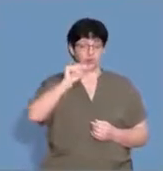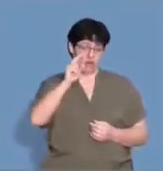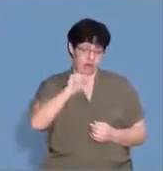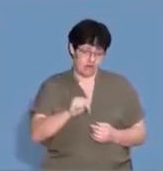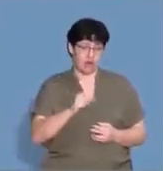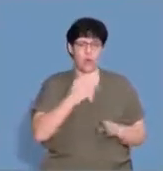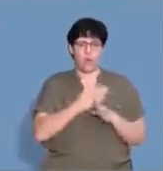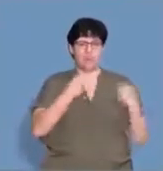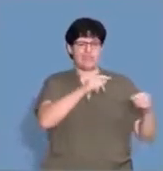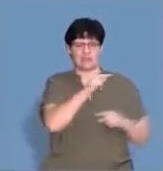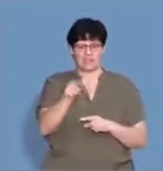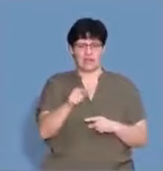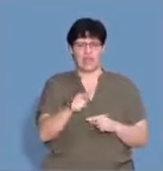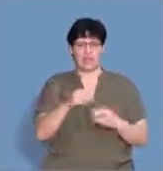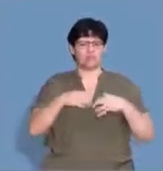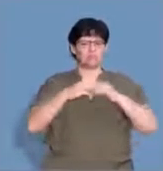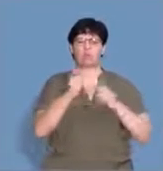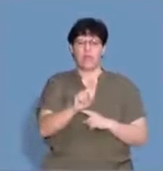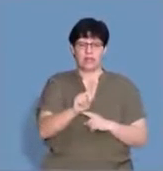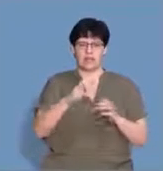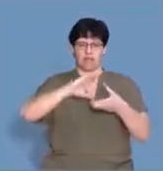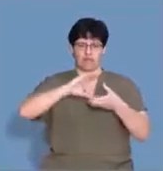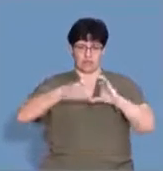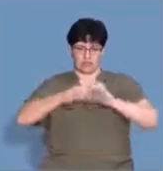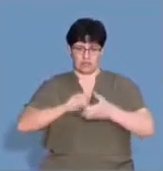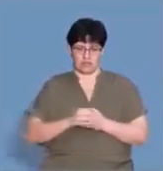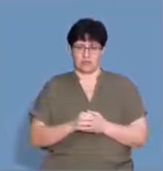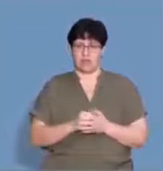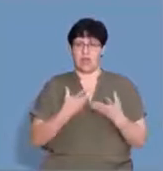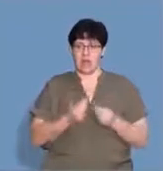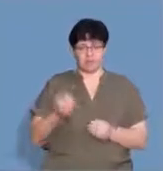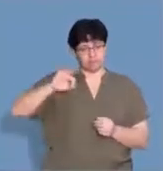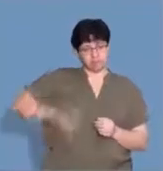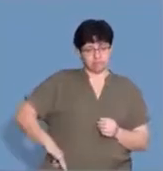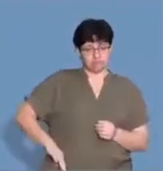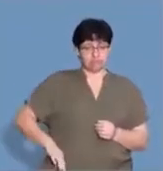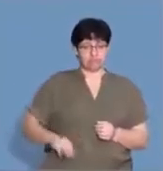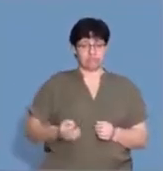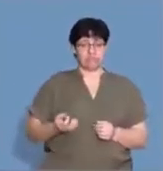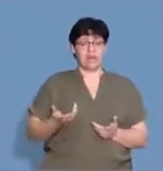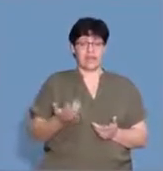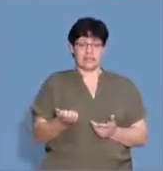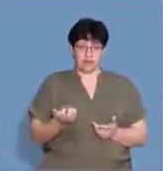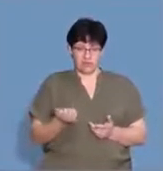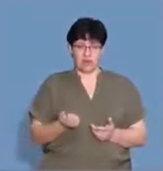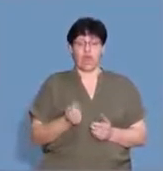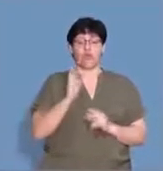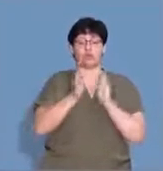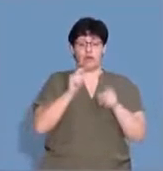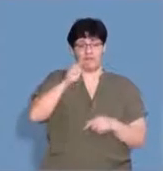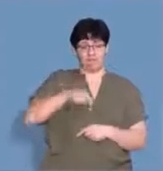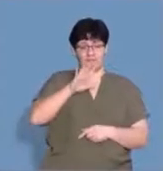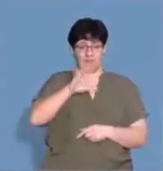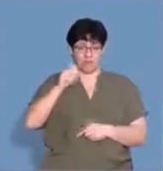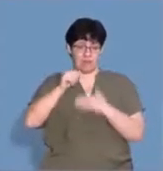for a company that makes bricks. He's paid a gross salary of 12,500 Rand